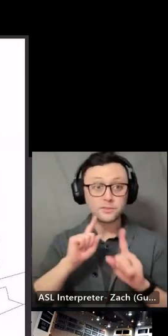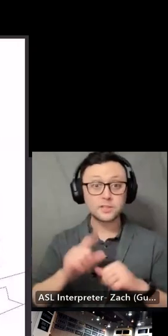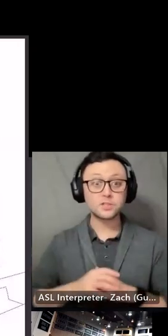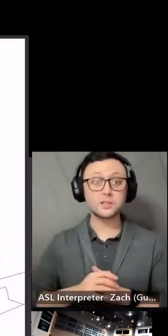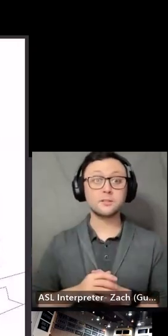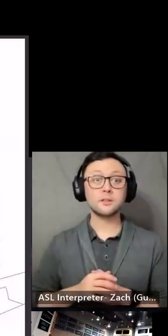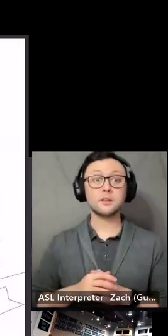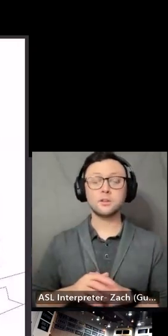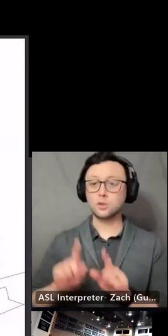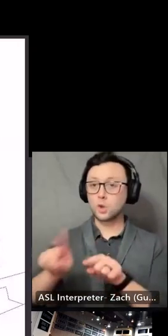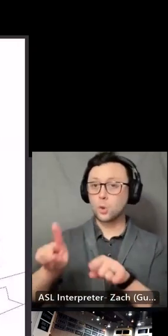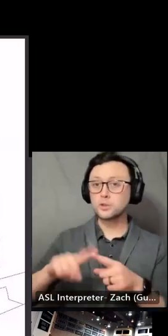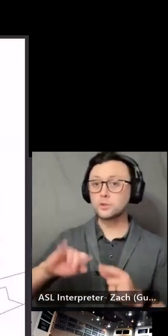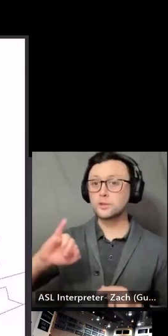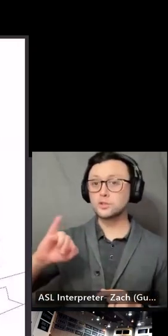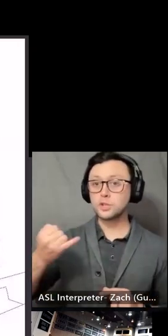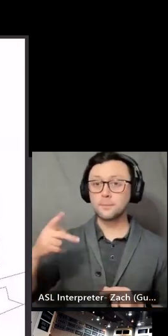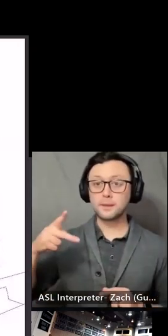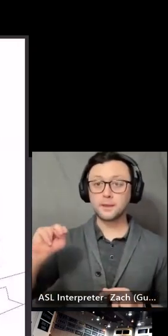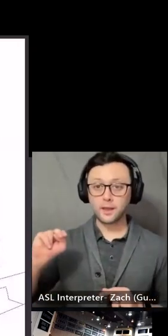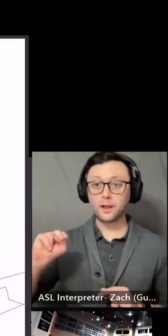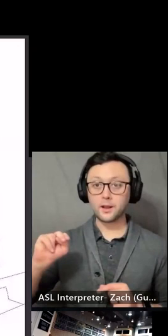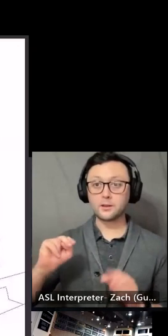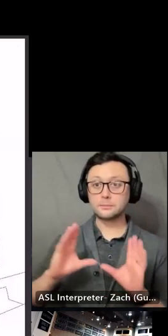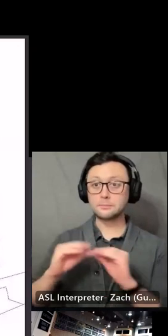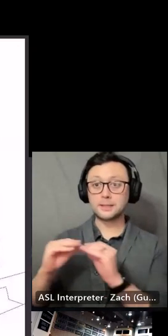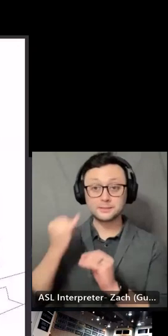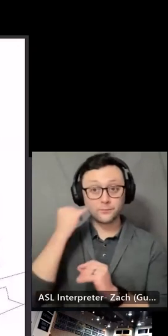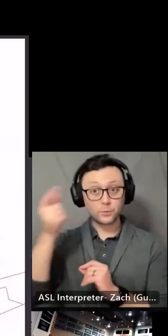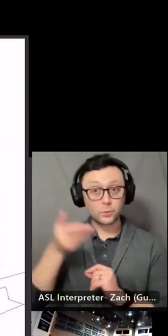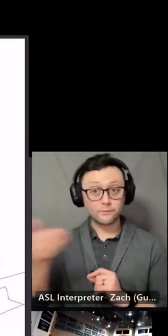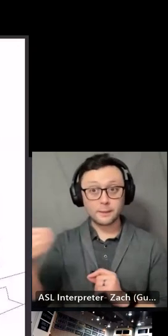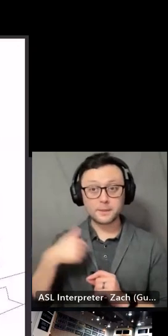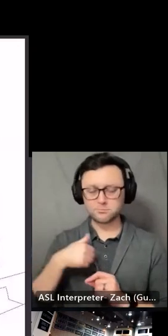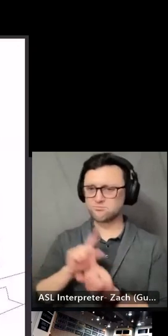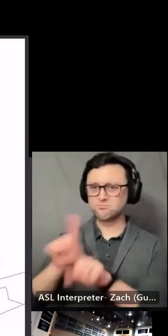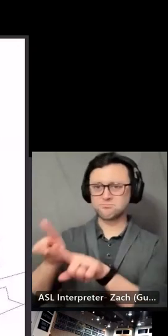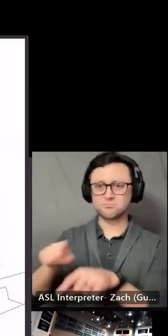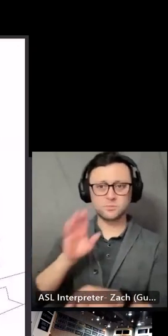JPNC meetings as you guys invite me.